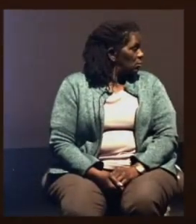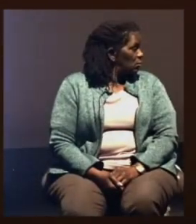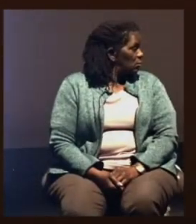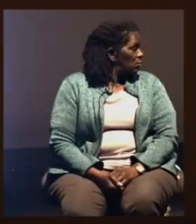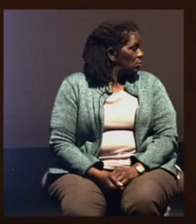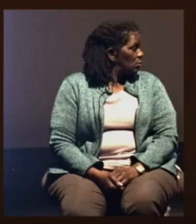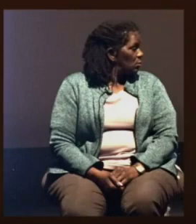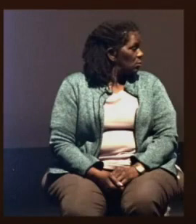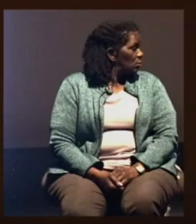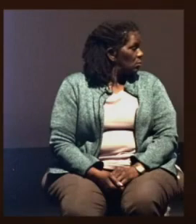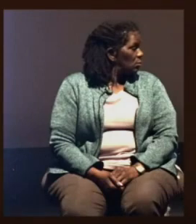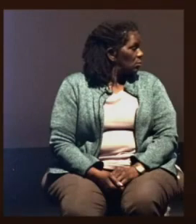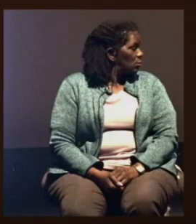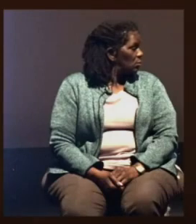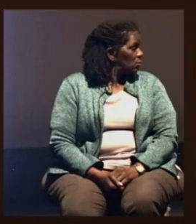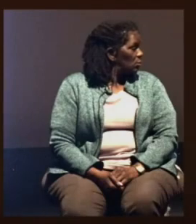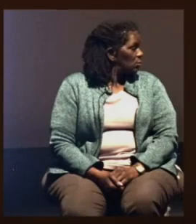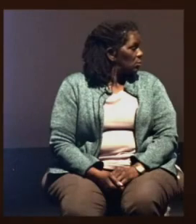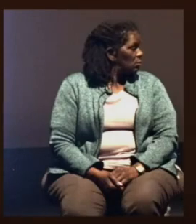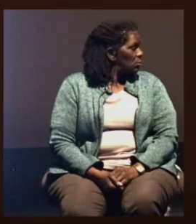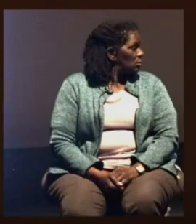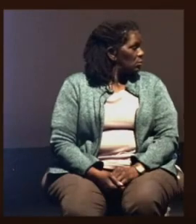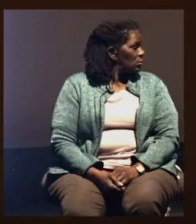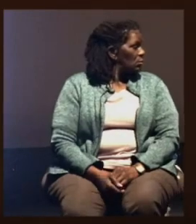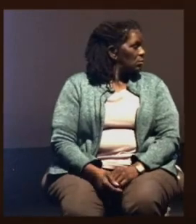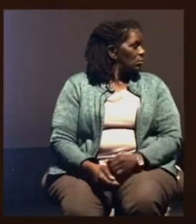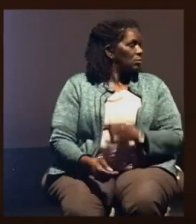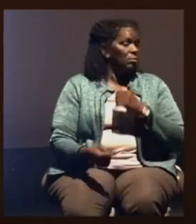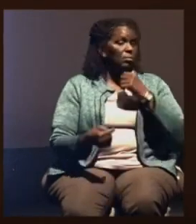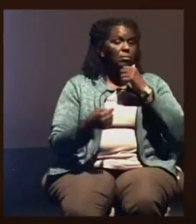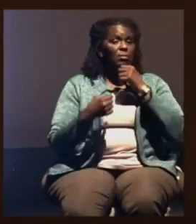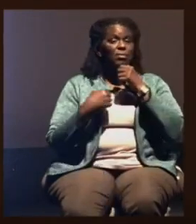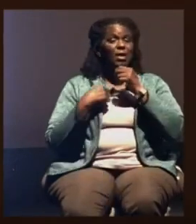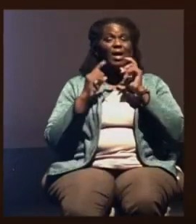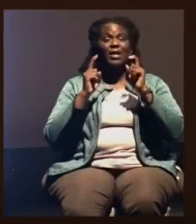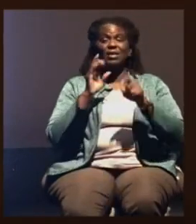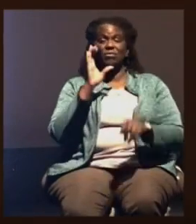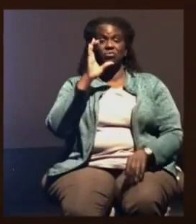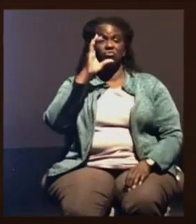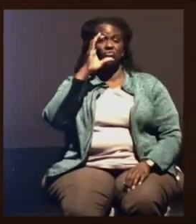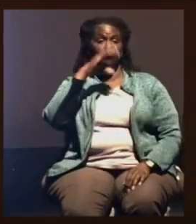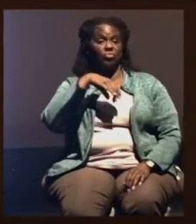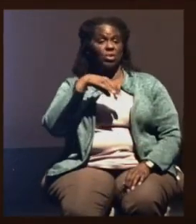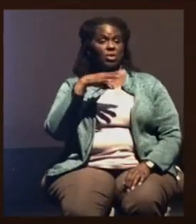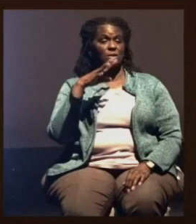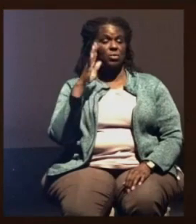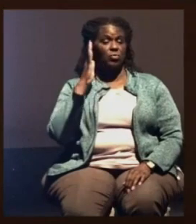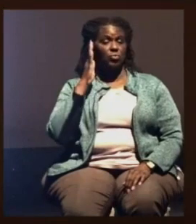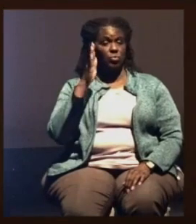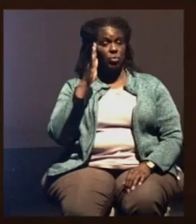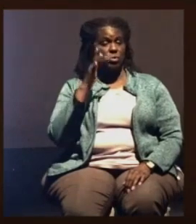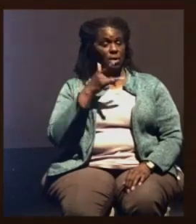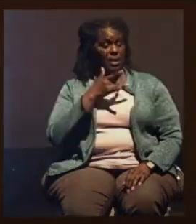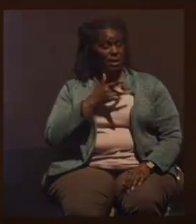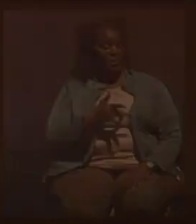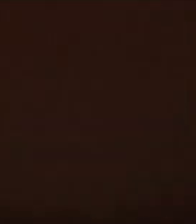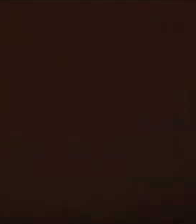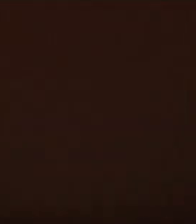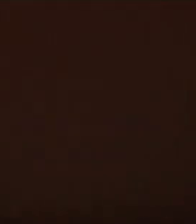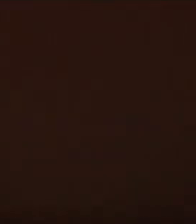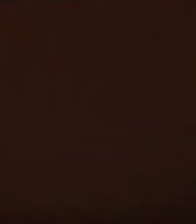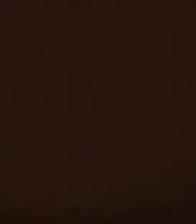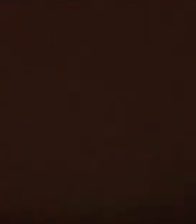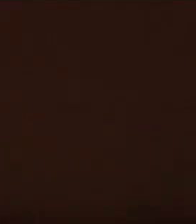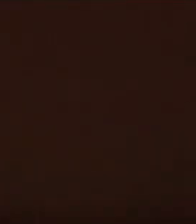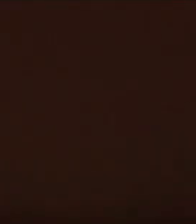So I'm known for giving very unusual talks. I typically use props,